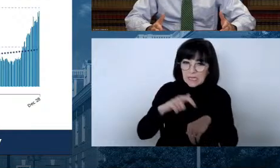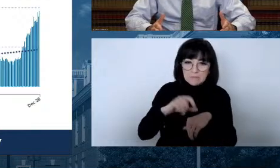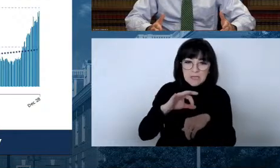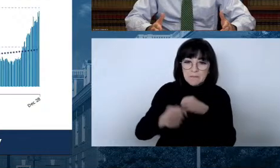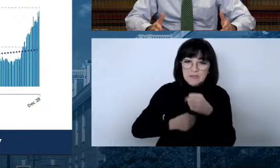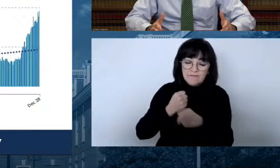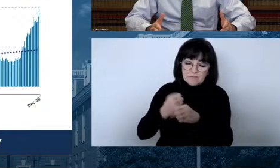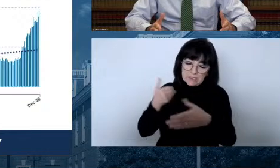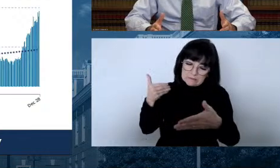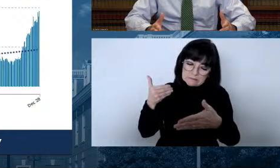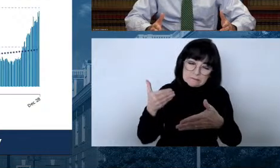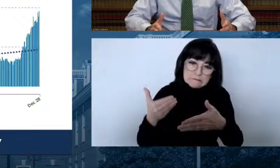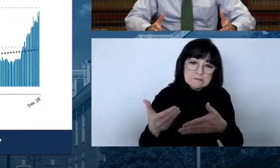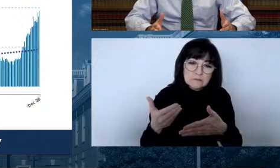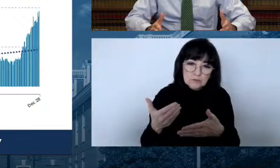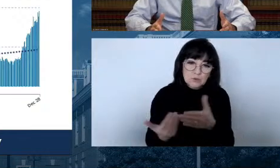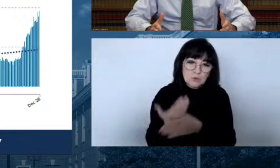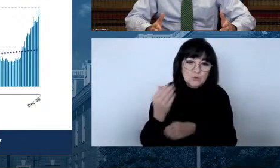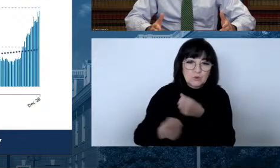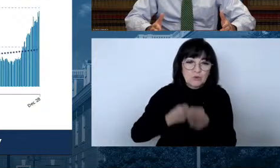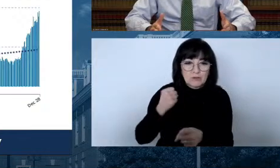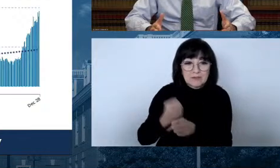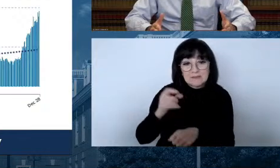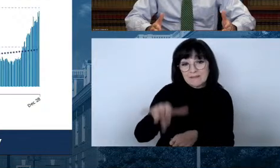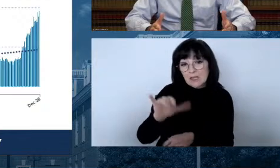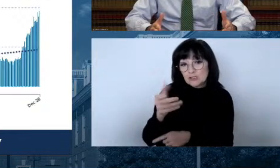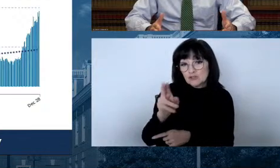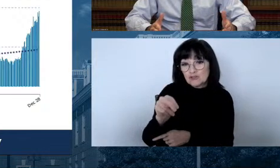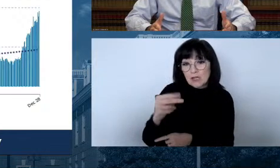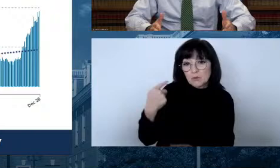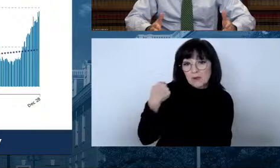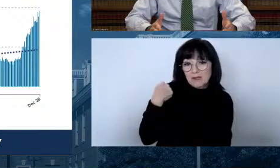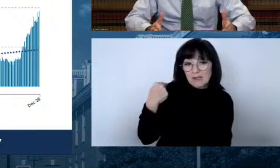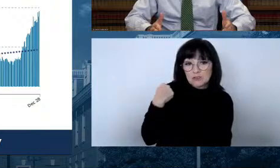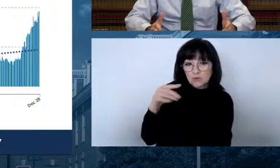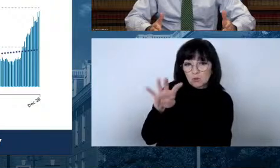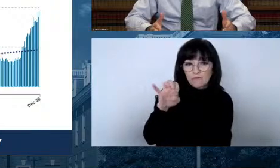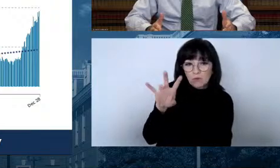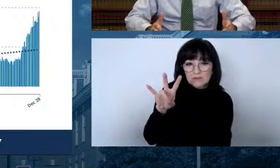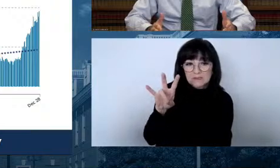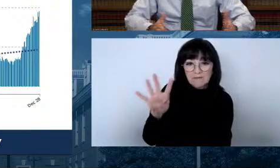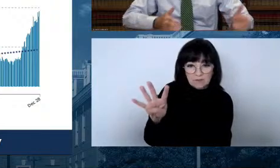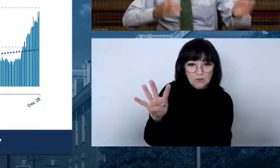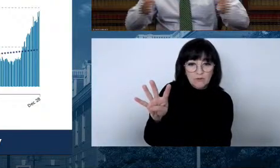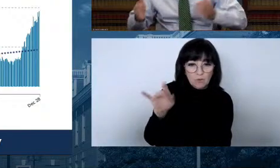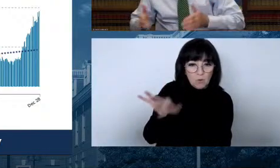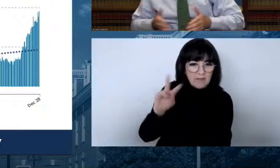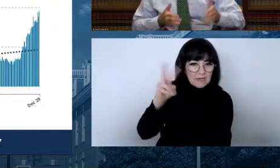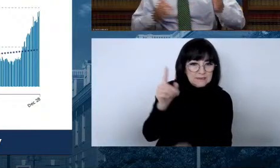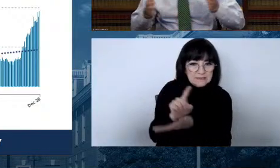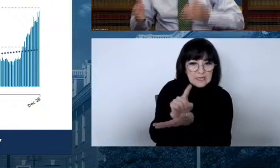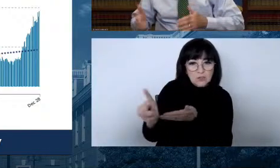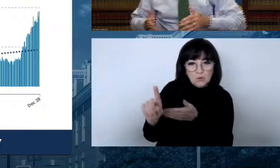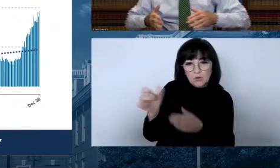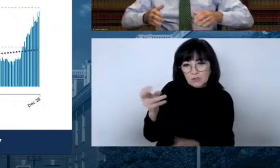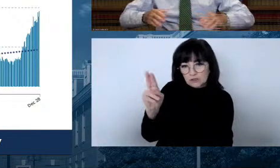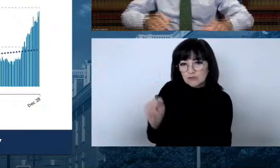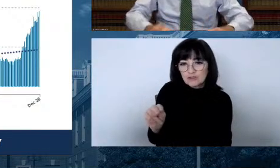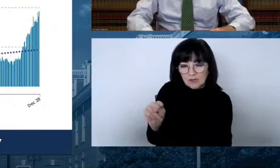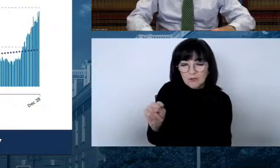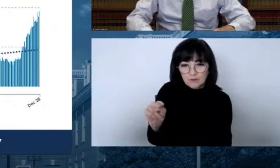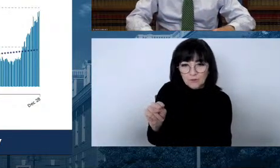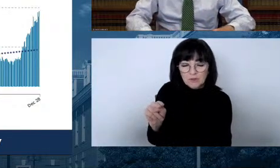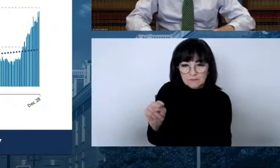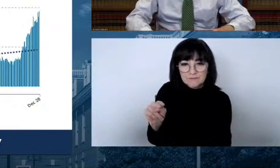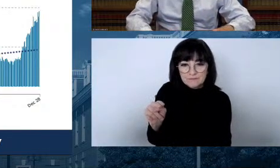hit the peak there in January of last year at 474, the second week in January. So some time for